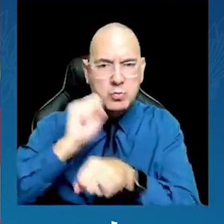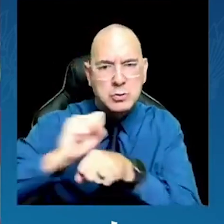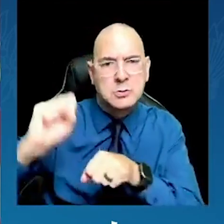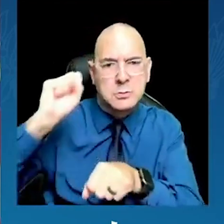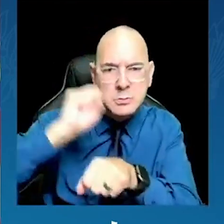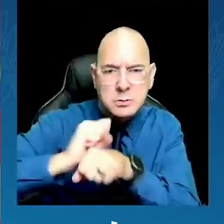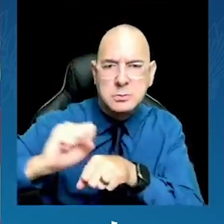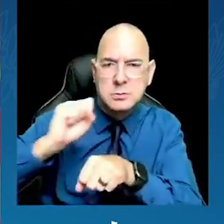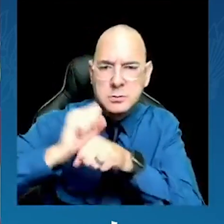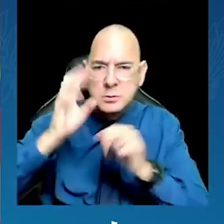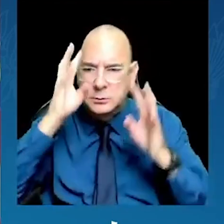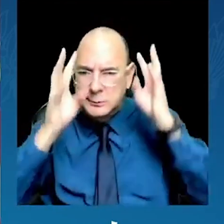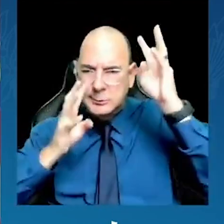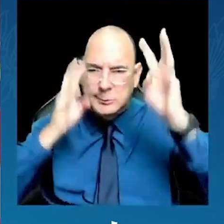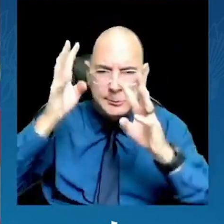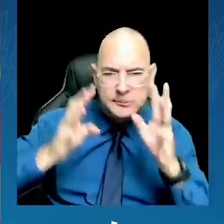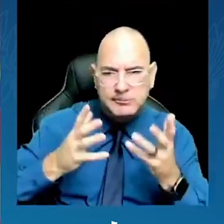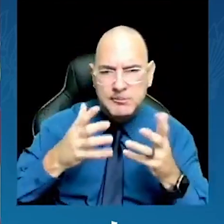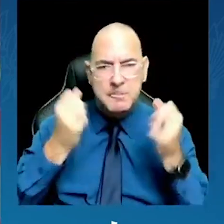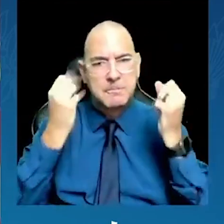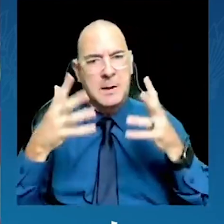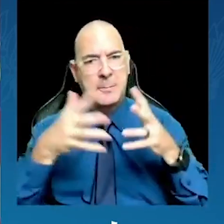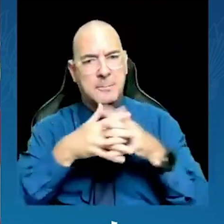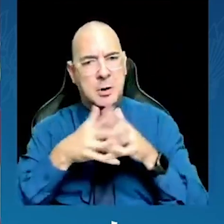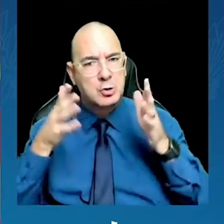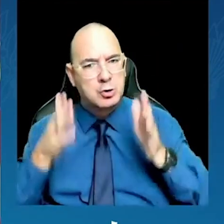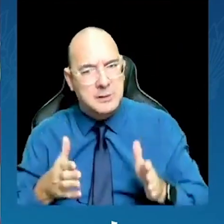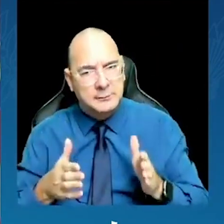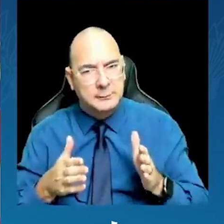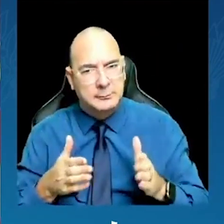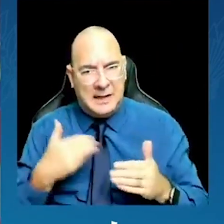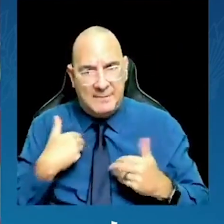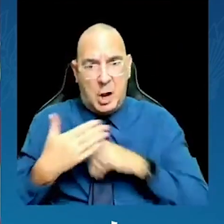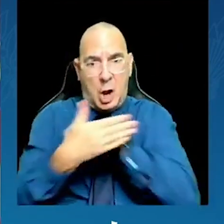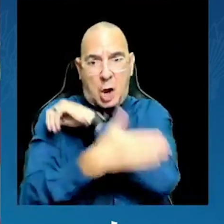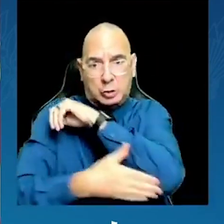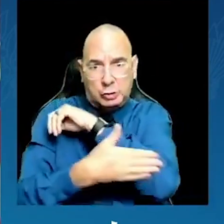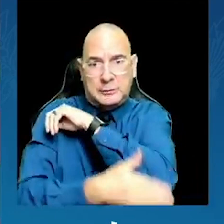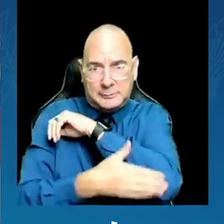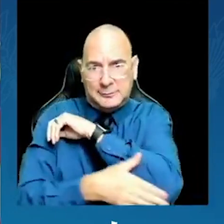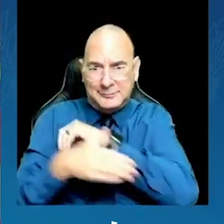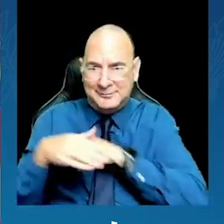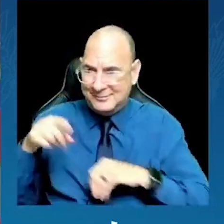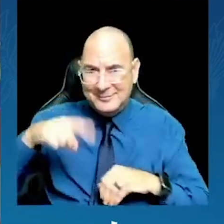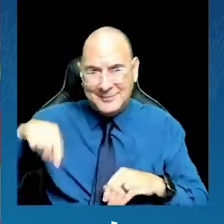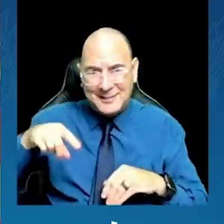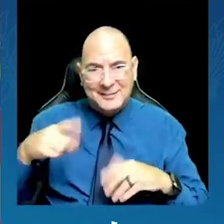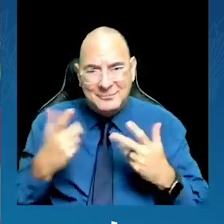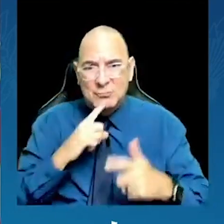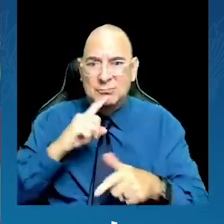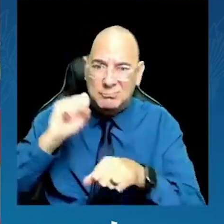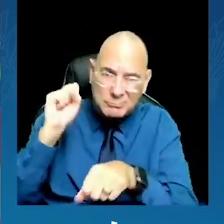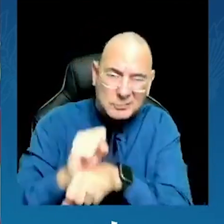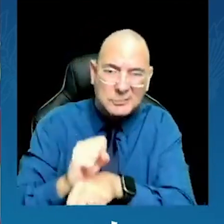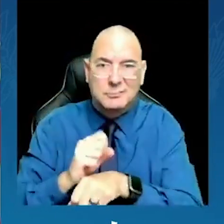of Americans, our nation, in fact, did achieve that